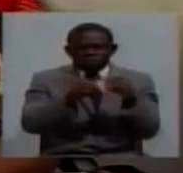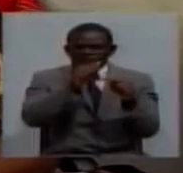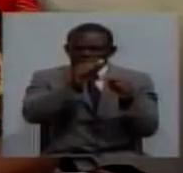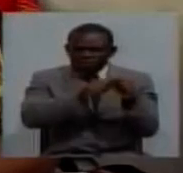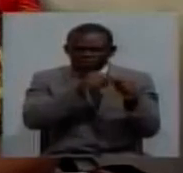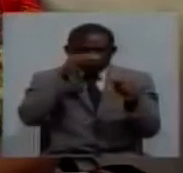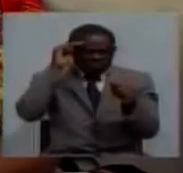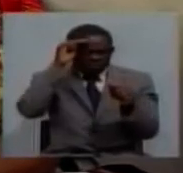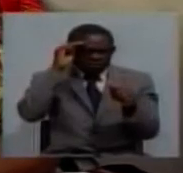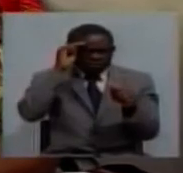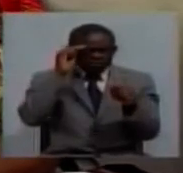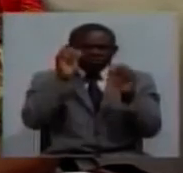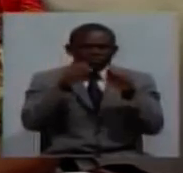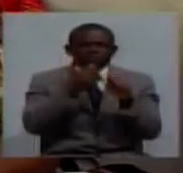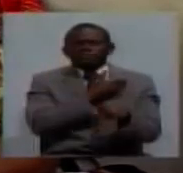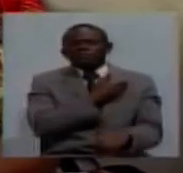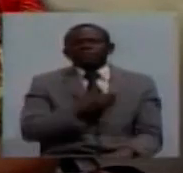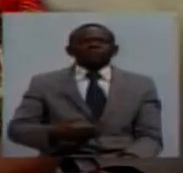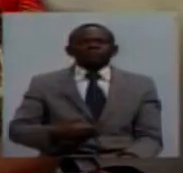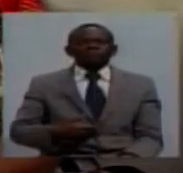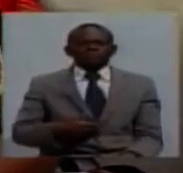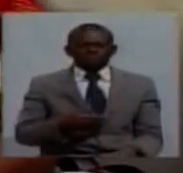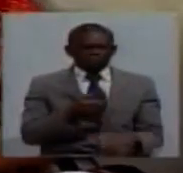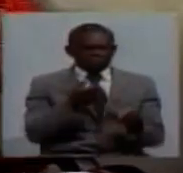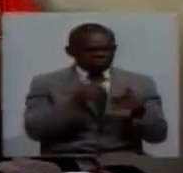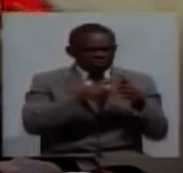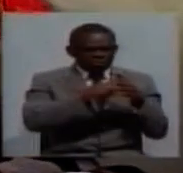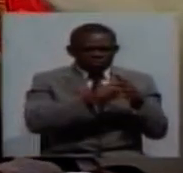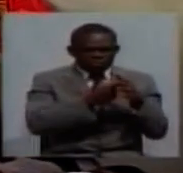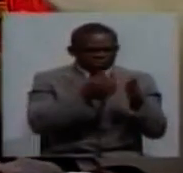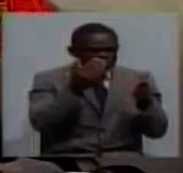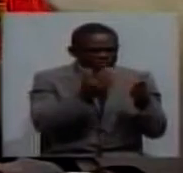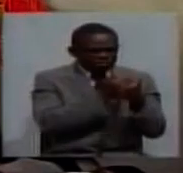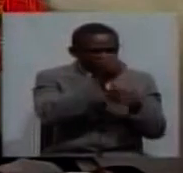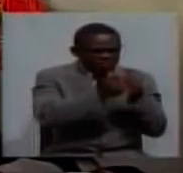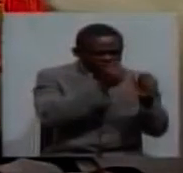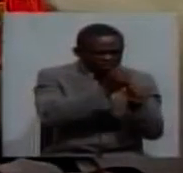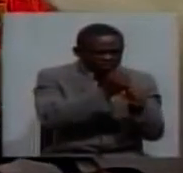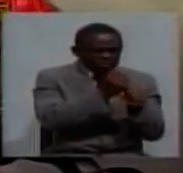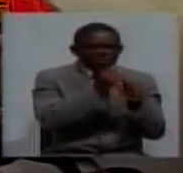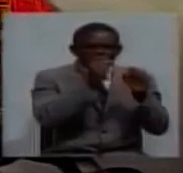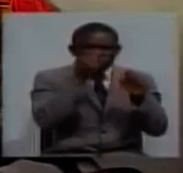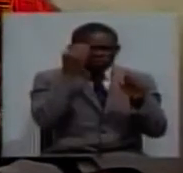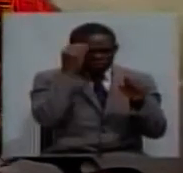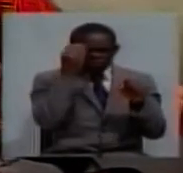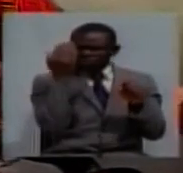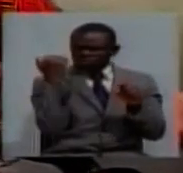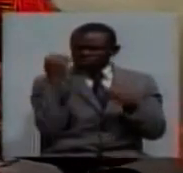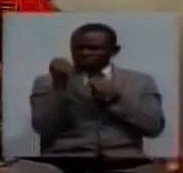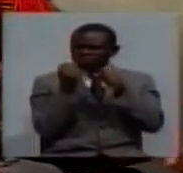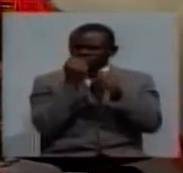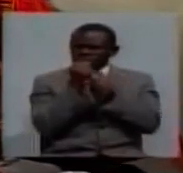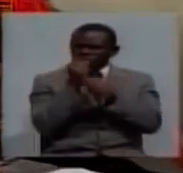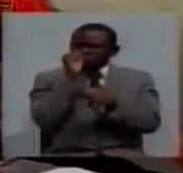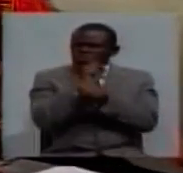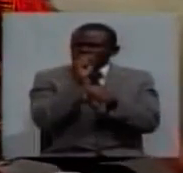note. 2018 we'll be able to say we've moved or not moved. And one of the things that we are also looking at, what are the low-hanging fruits? Like when you are